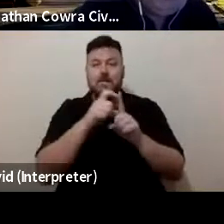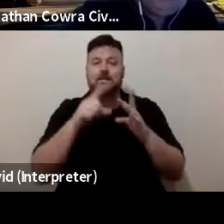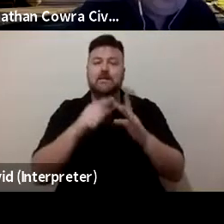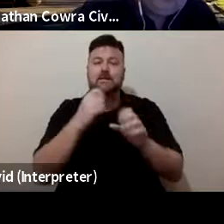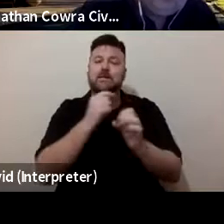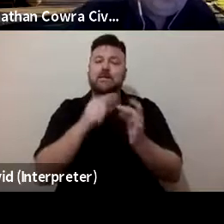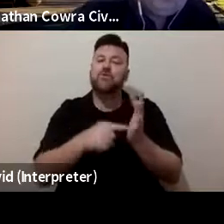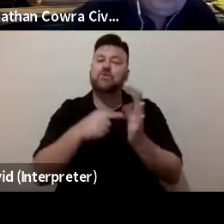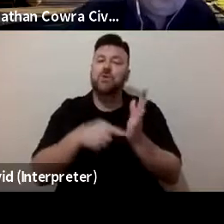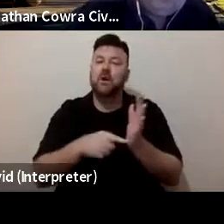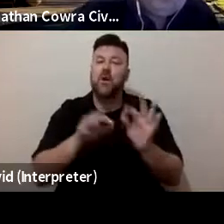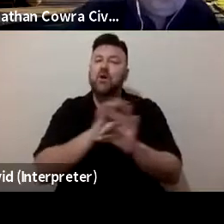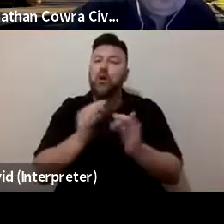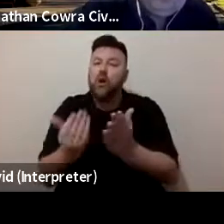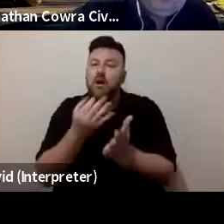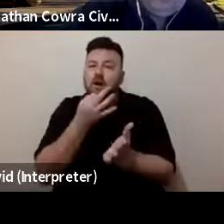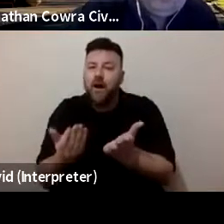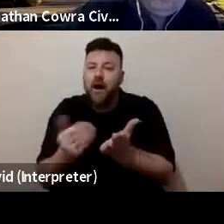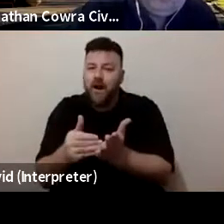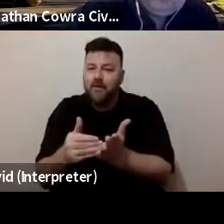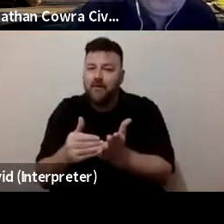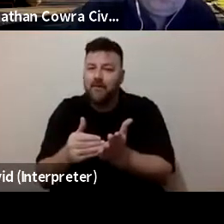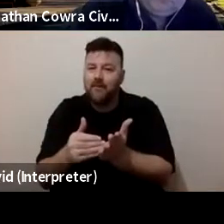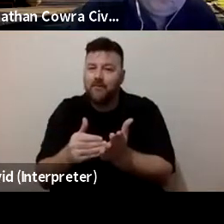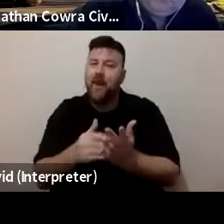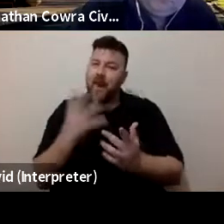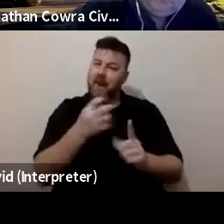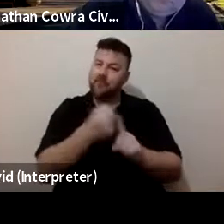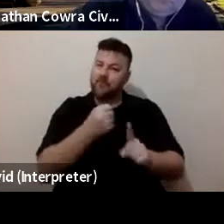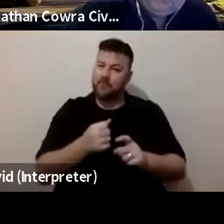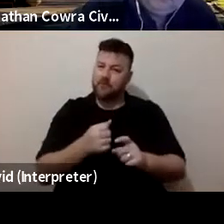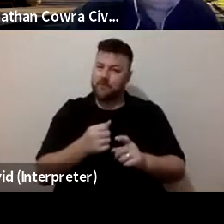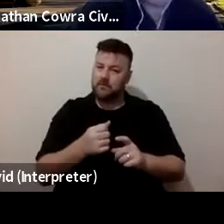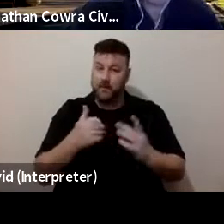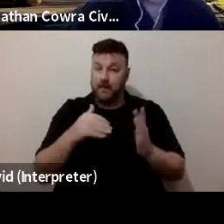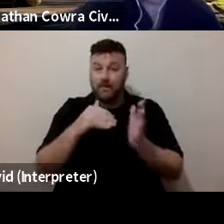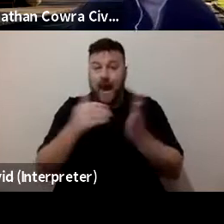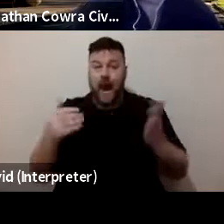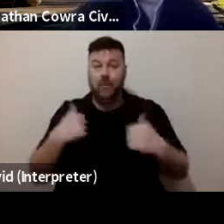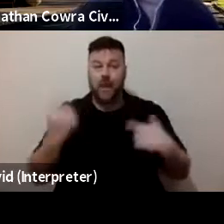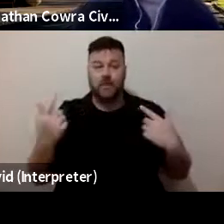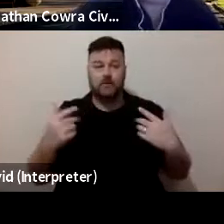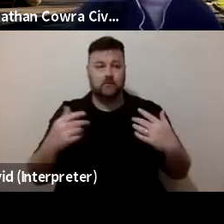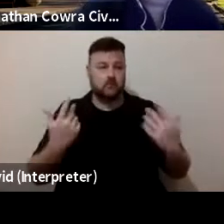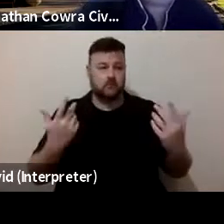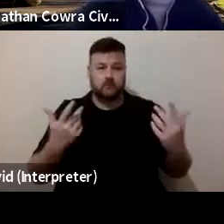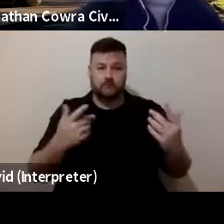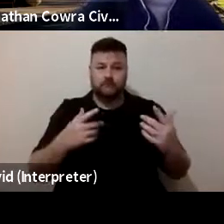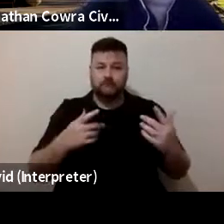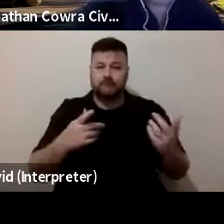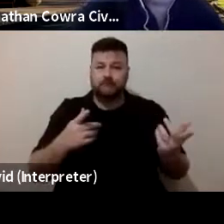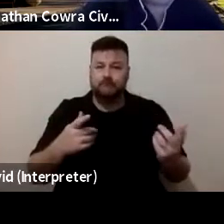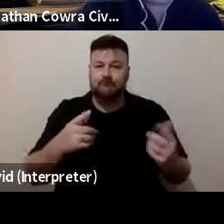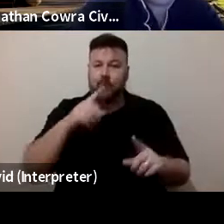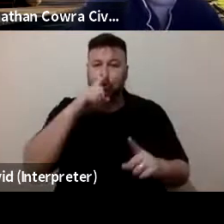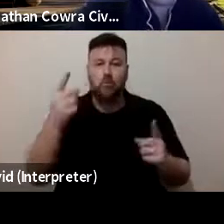add, but that kind of, because we've all kind of, you know, we've all had to dive into this new world, and hopefully that will have an